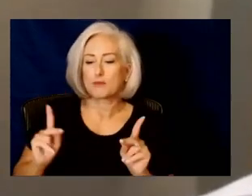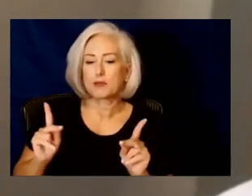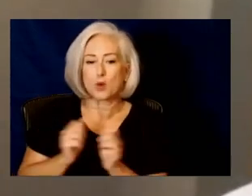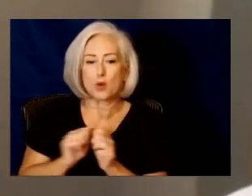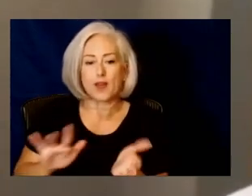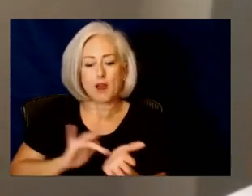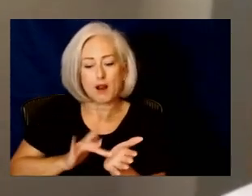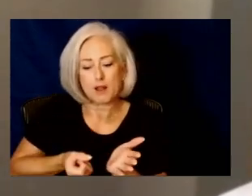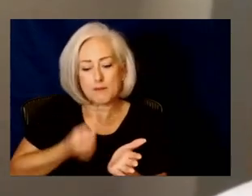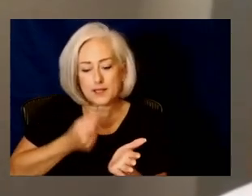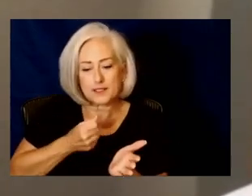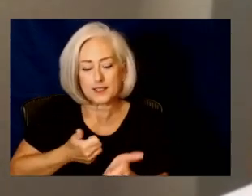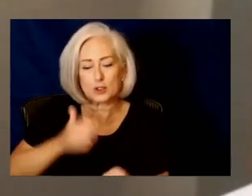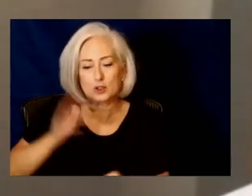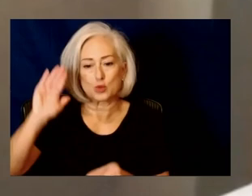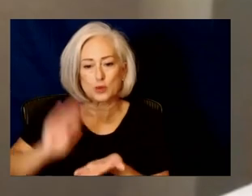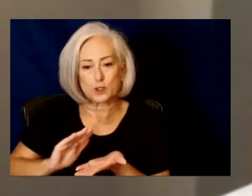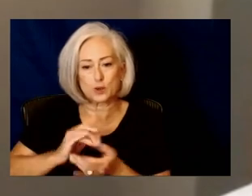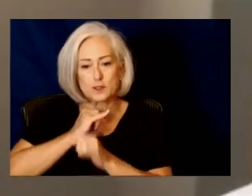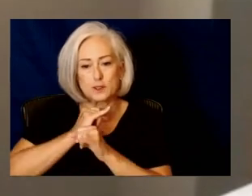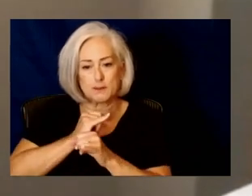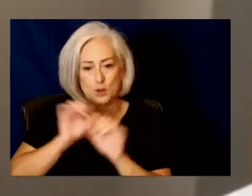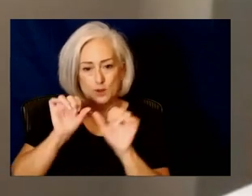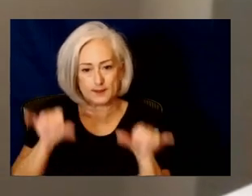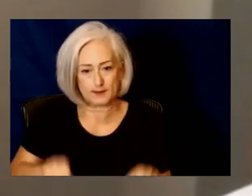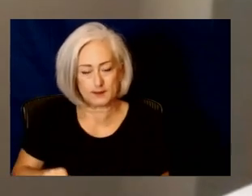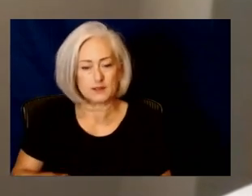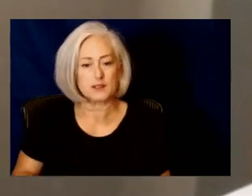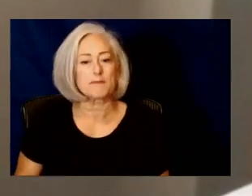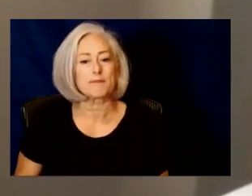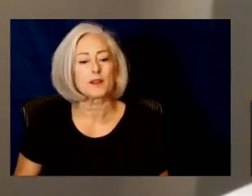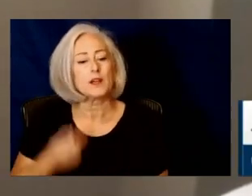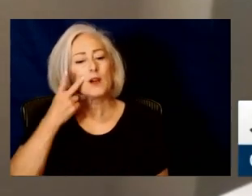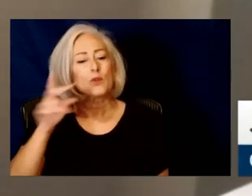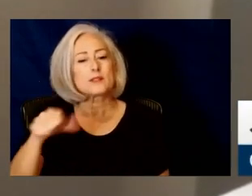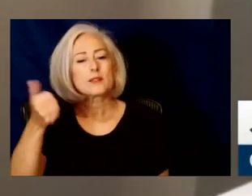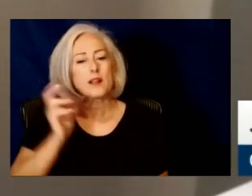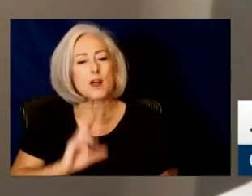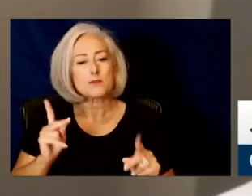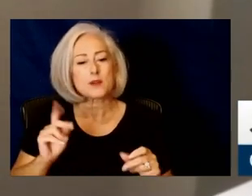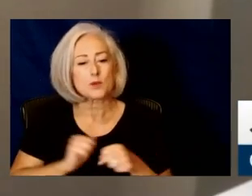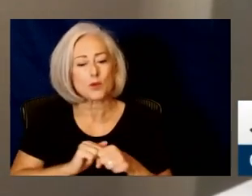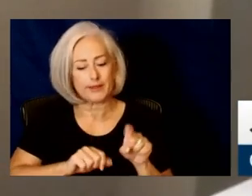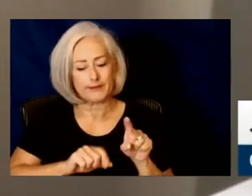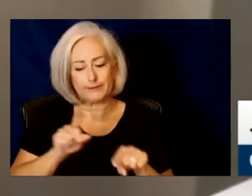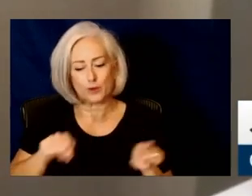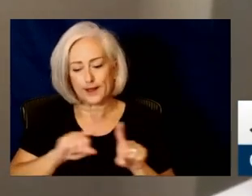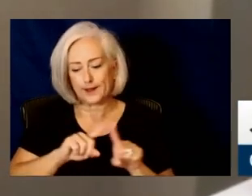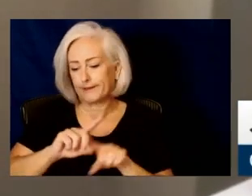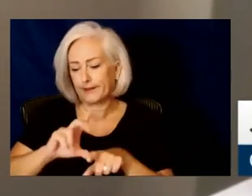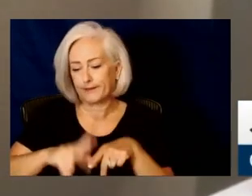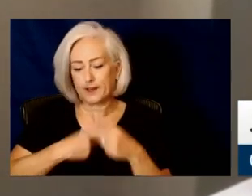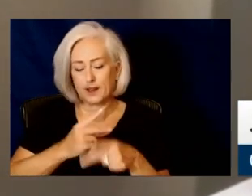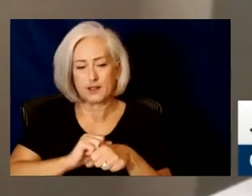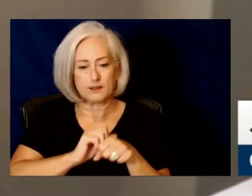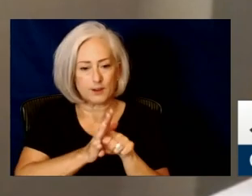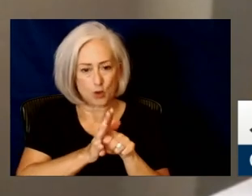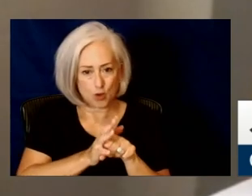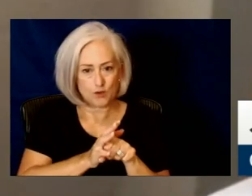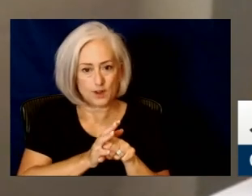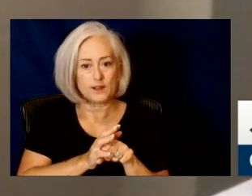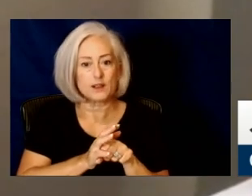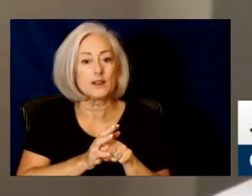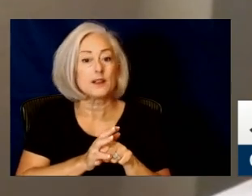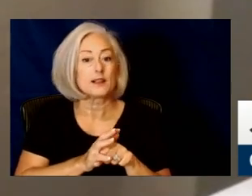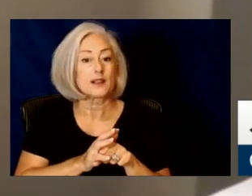also seen people with other manifestations of COVID as have been published, such as issues with